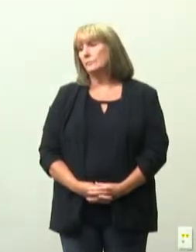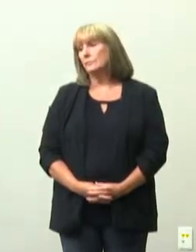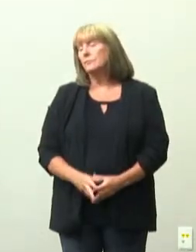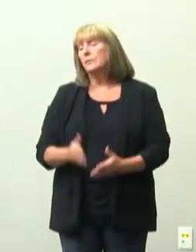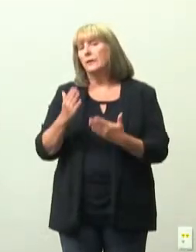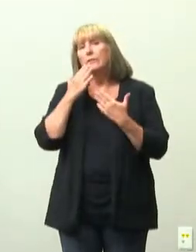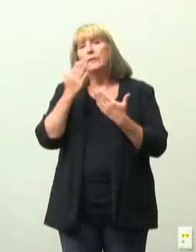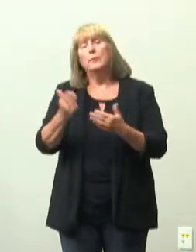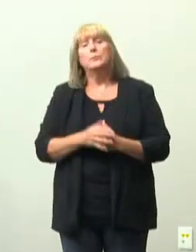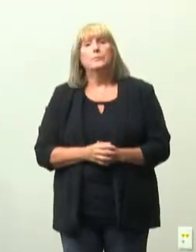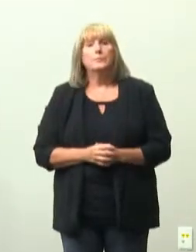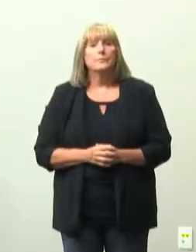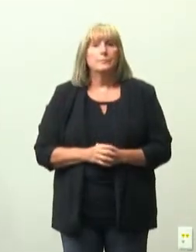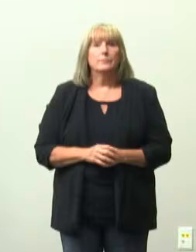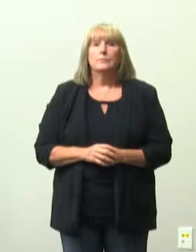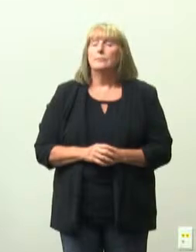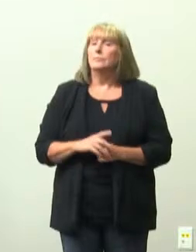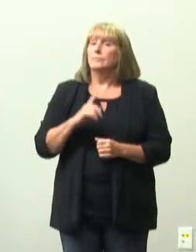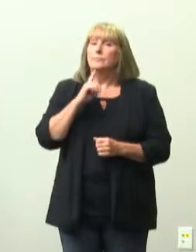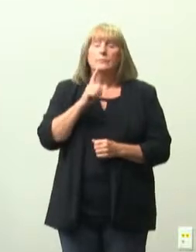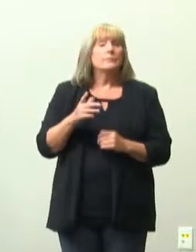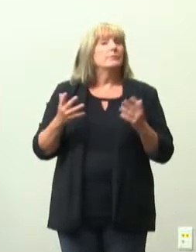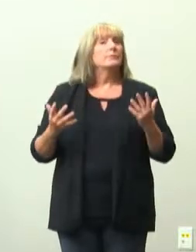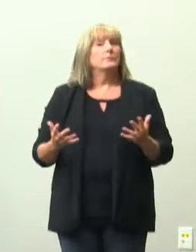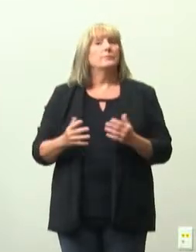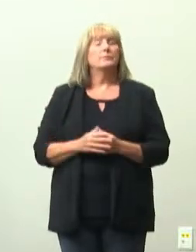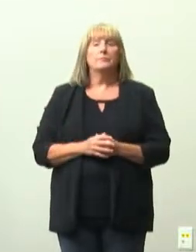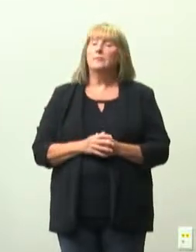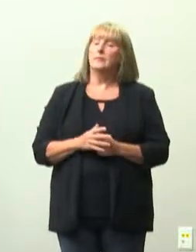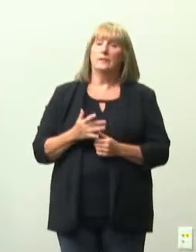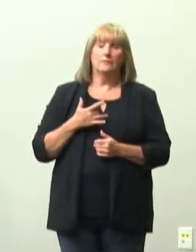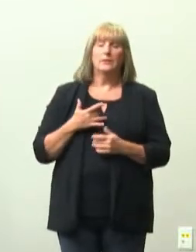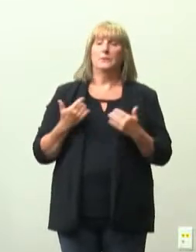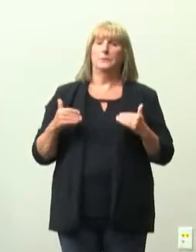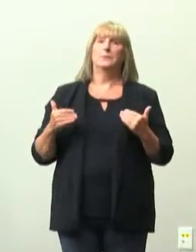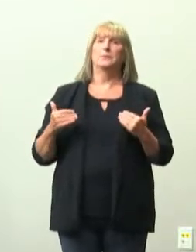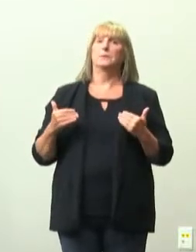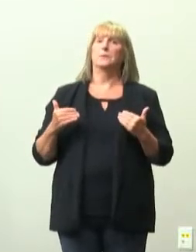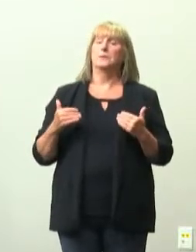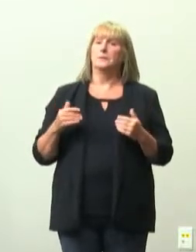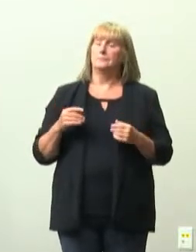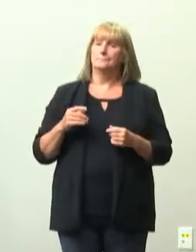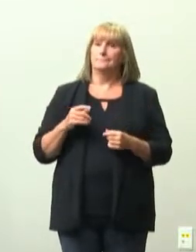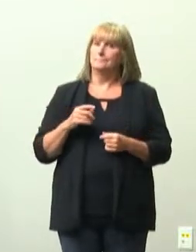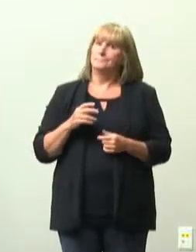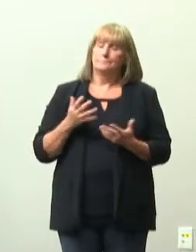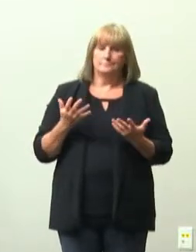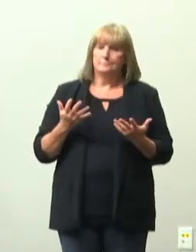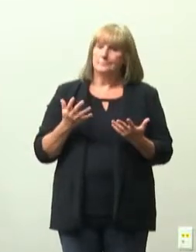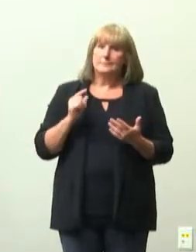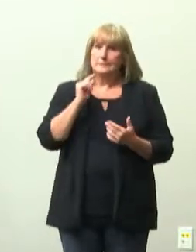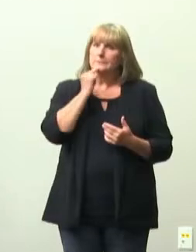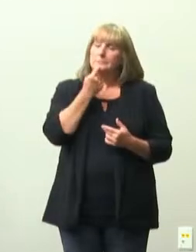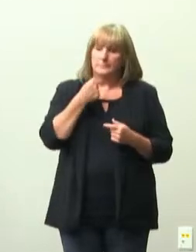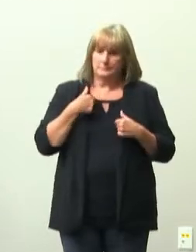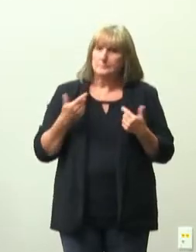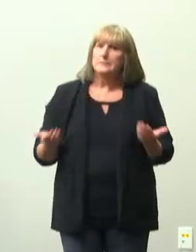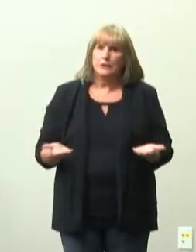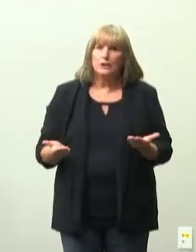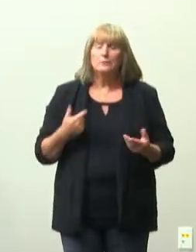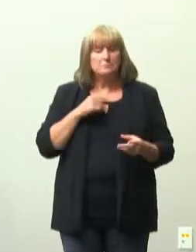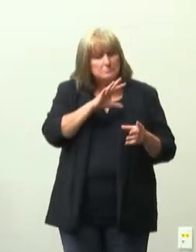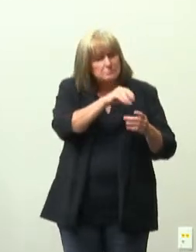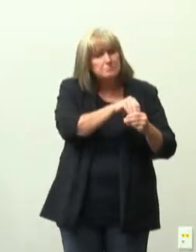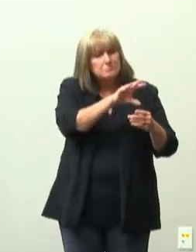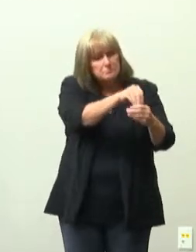Thank you. It's very sobering to be here. I was here and have been involved in various press